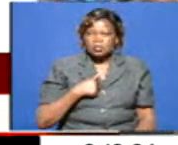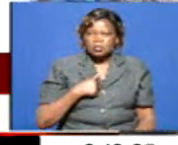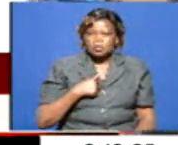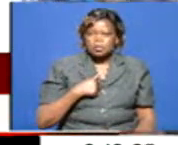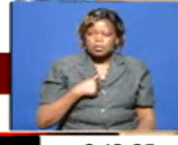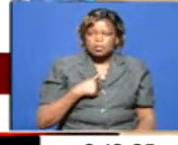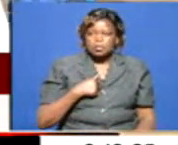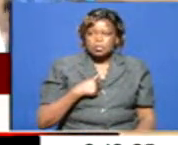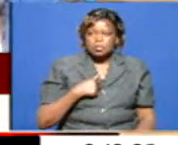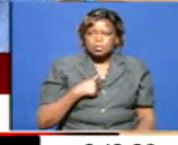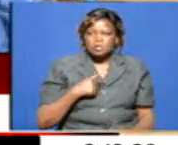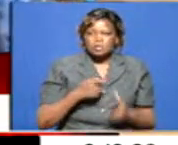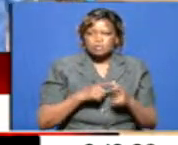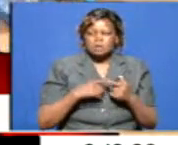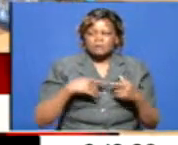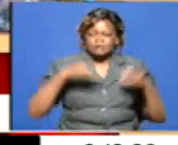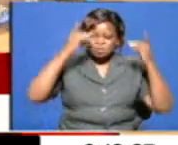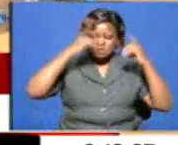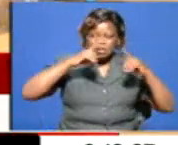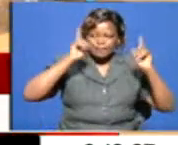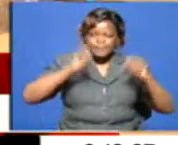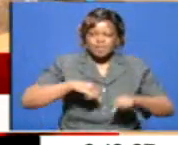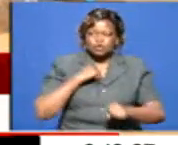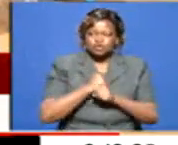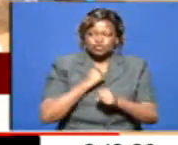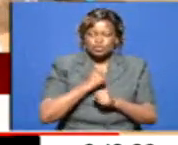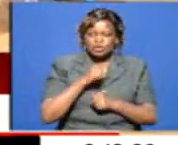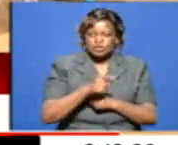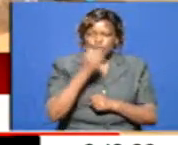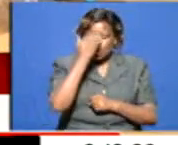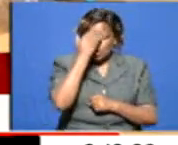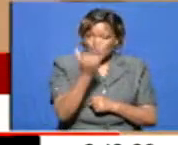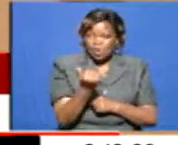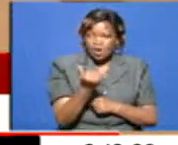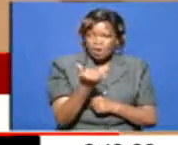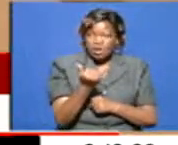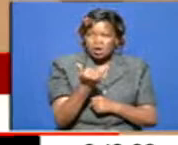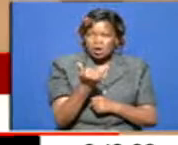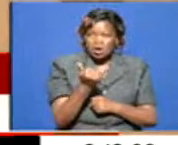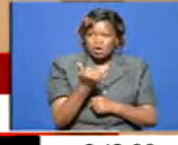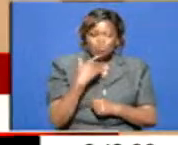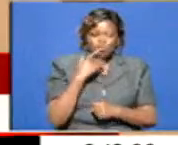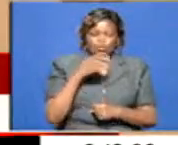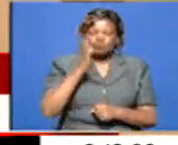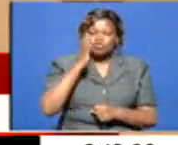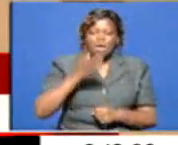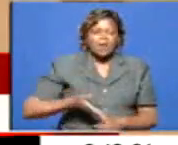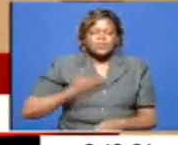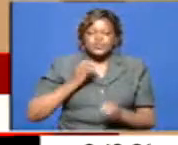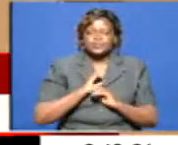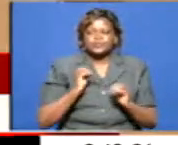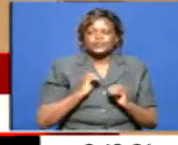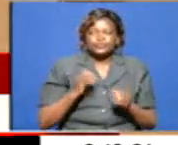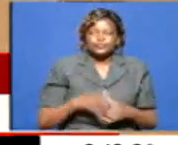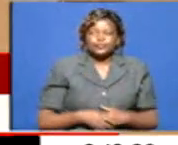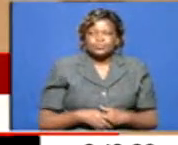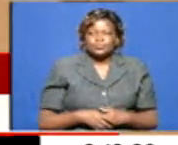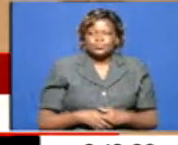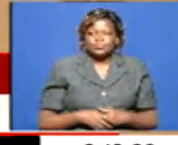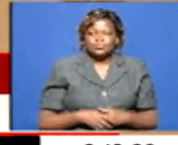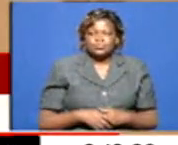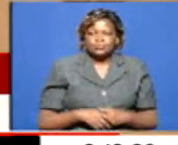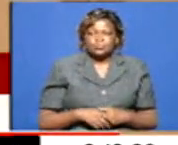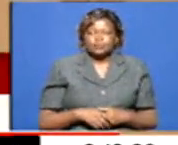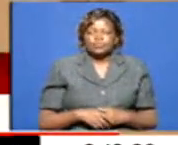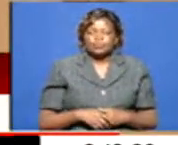ili niliamua mpaka nifanye hivyo ili nisije nikamwasi Mungu. For Prime Edition, I'm